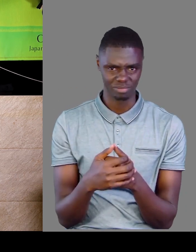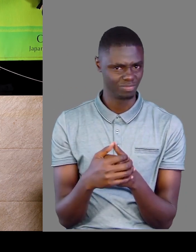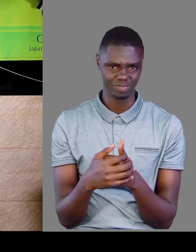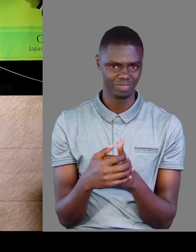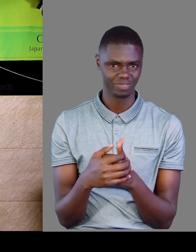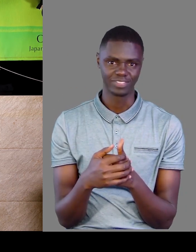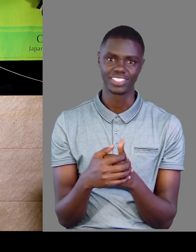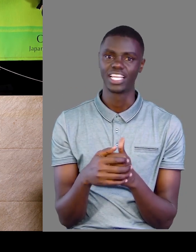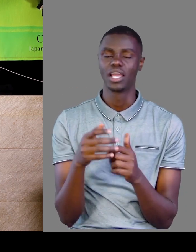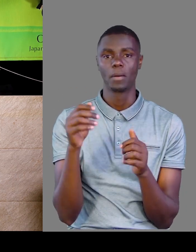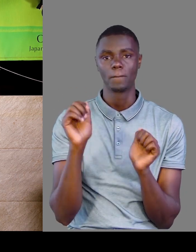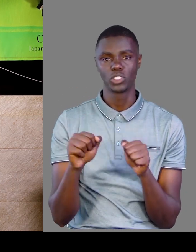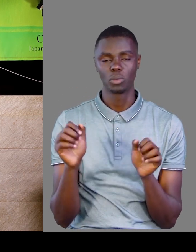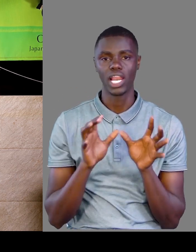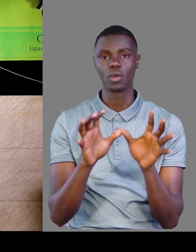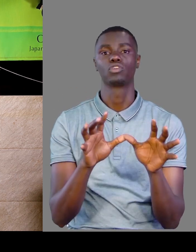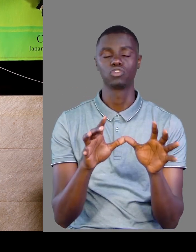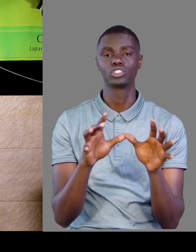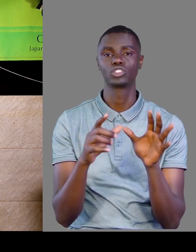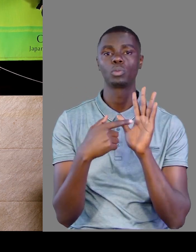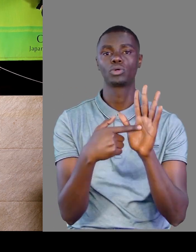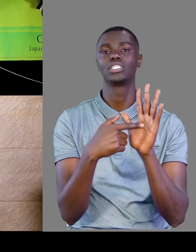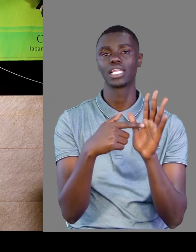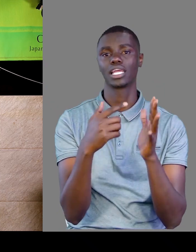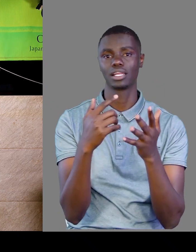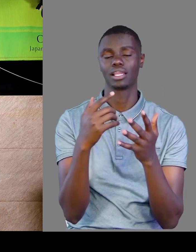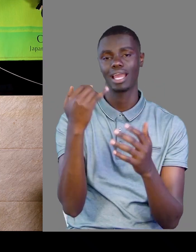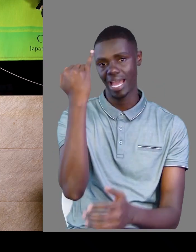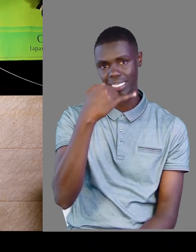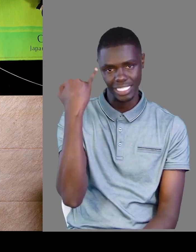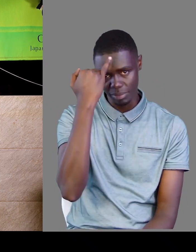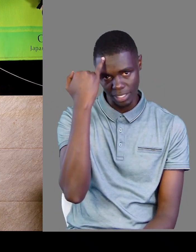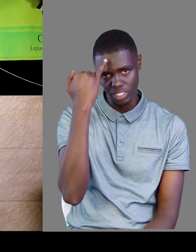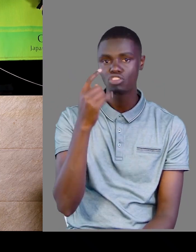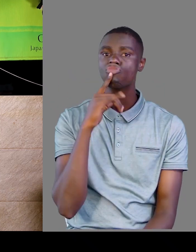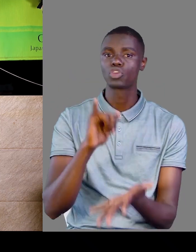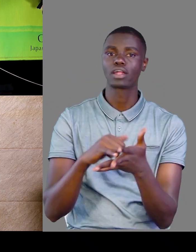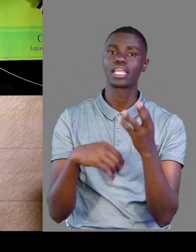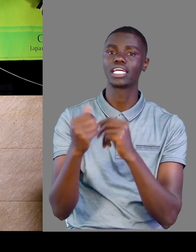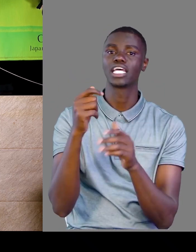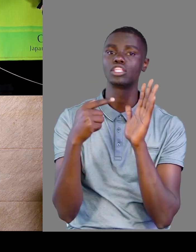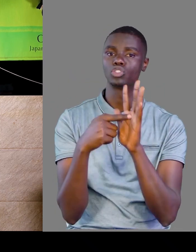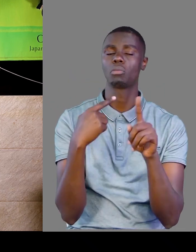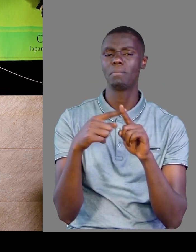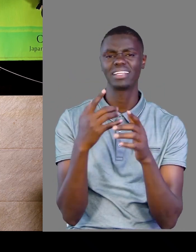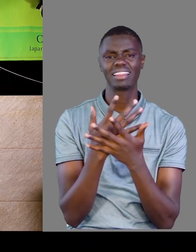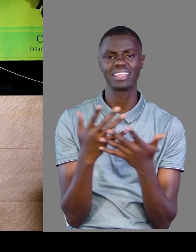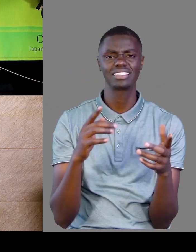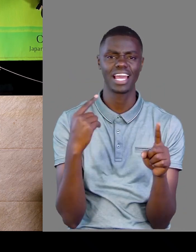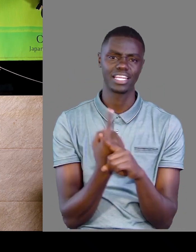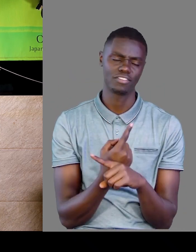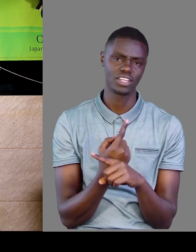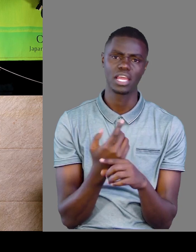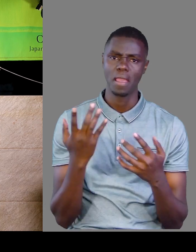I was probably forced to portray a certain image that, was selling then. And now things are different. So